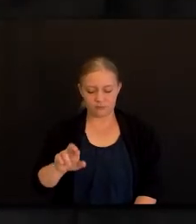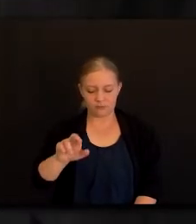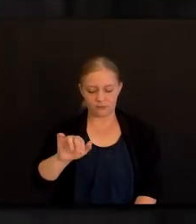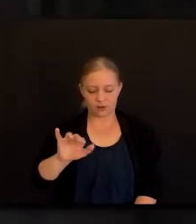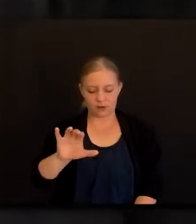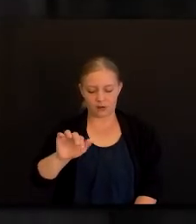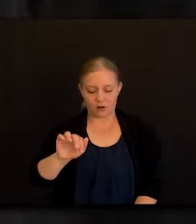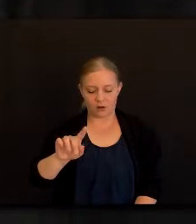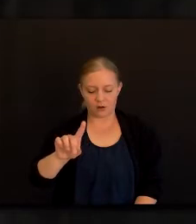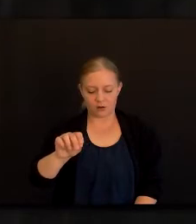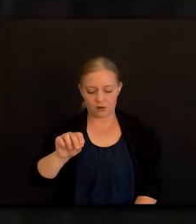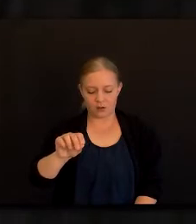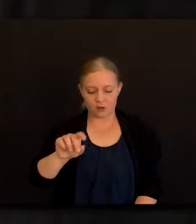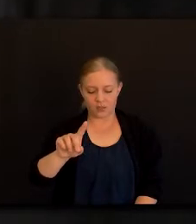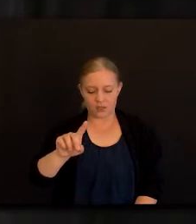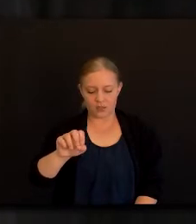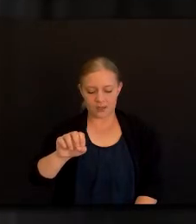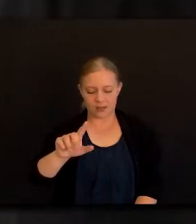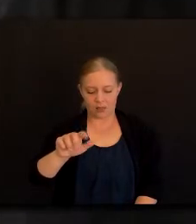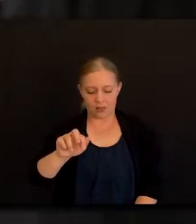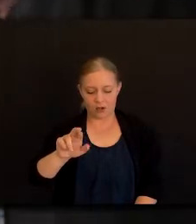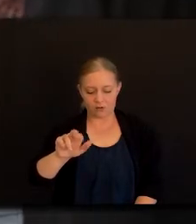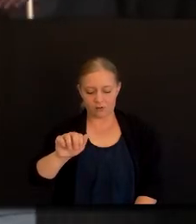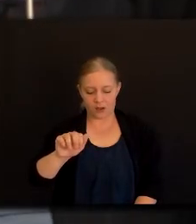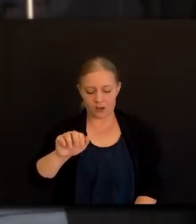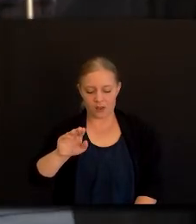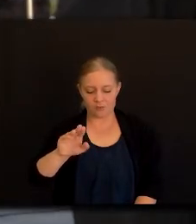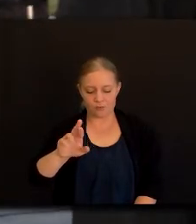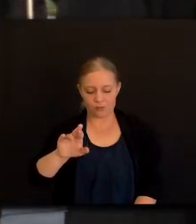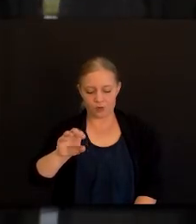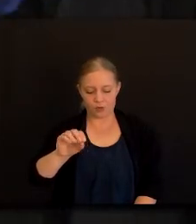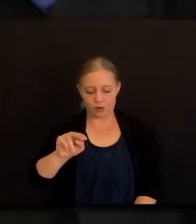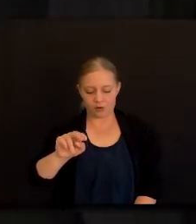Ricardo Delaro Briones.